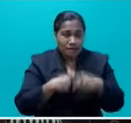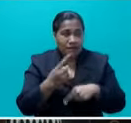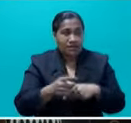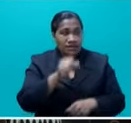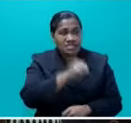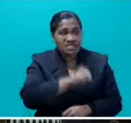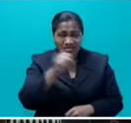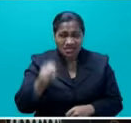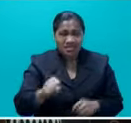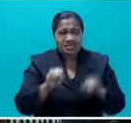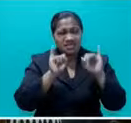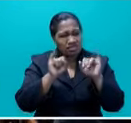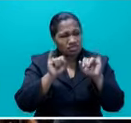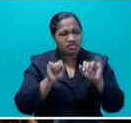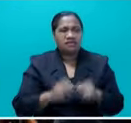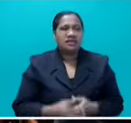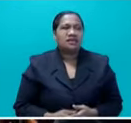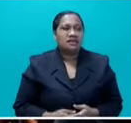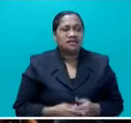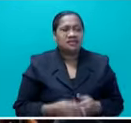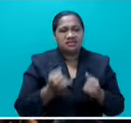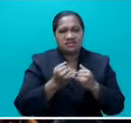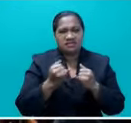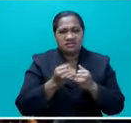you. Does repentance come from within, not from outside?